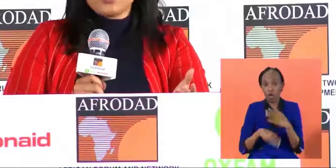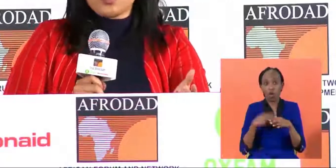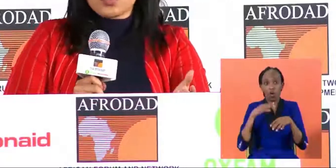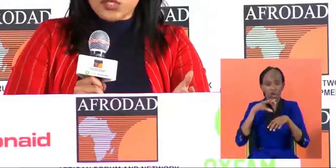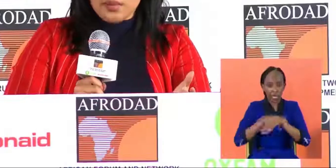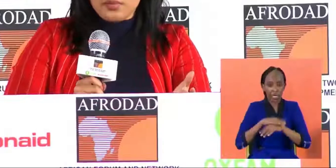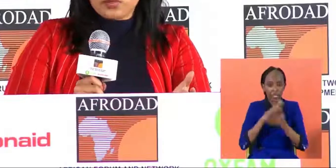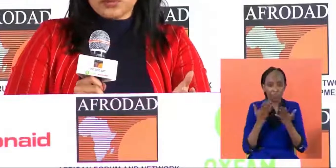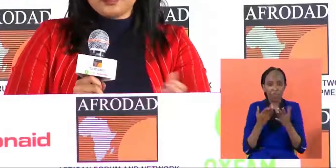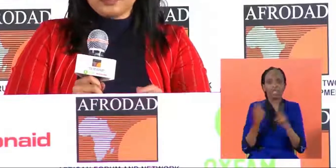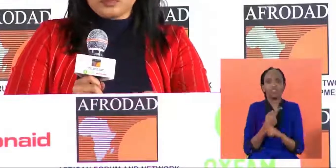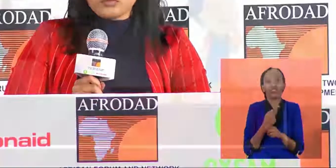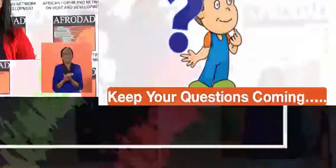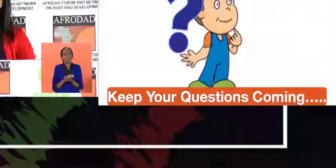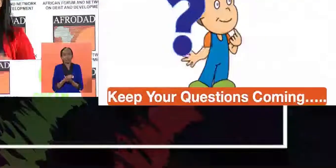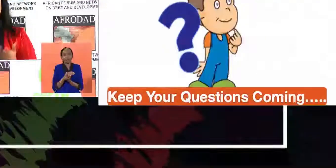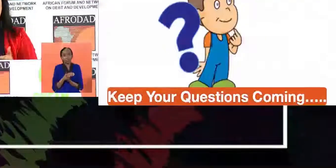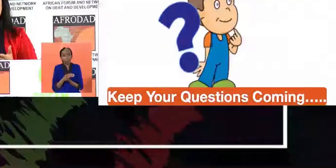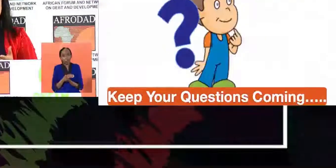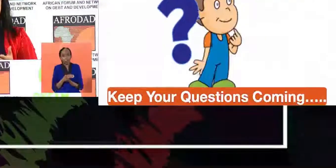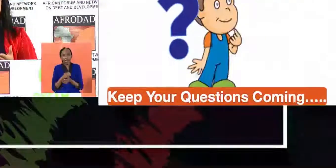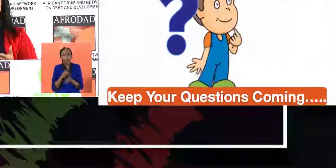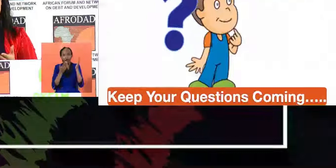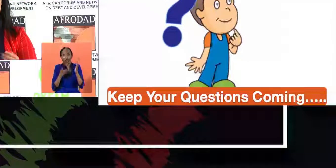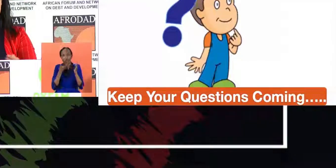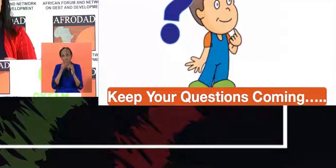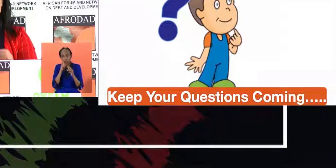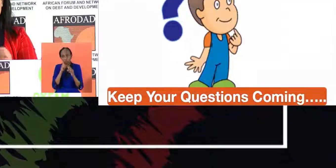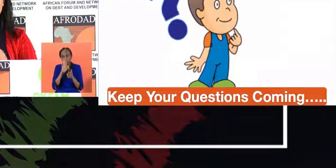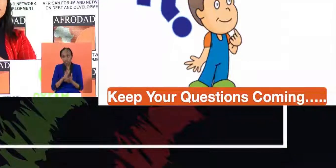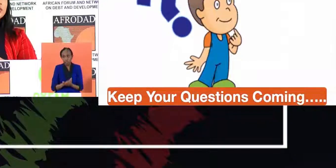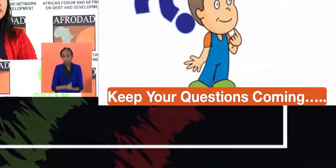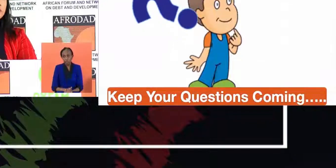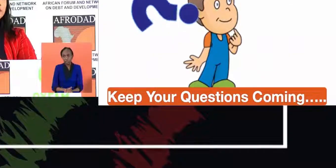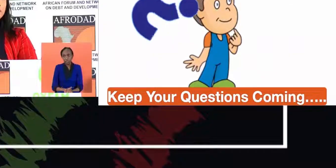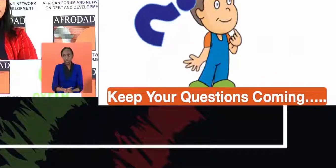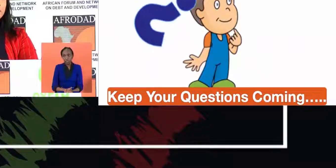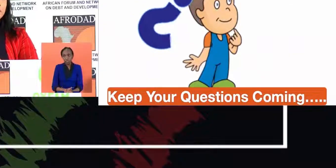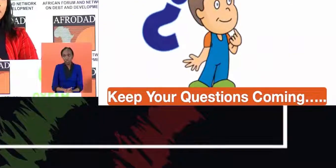different, to the table. I hope that answers your question.